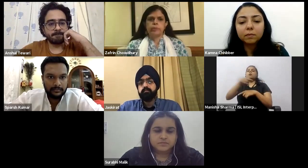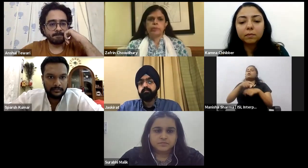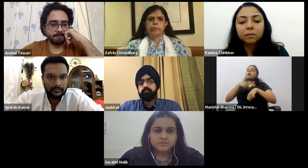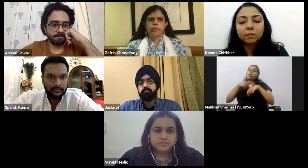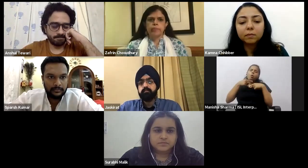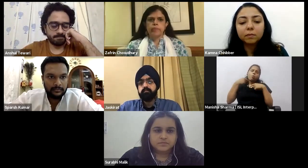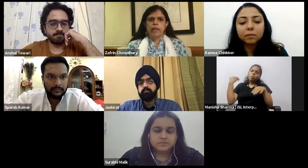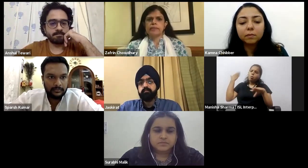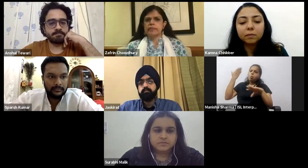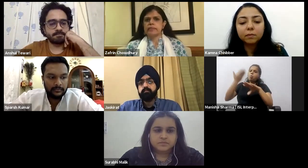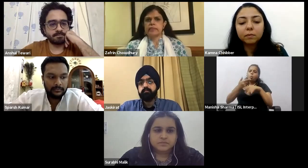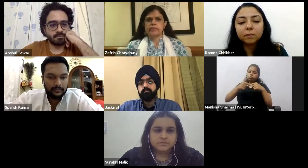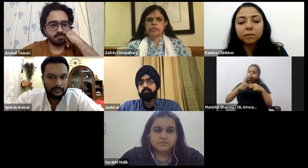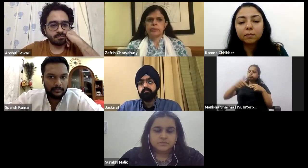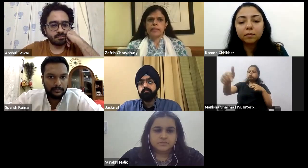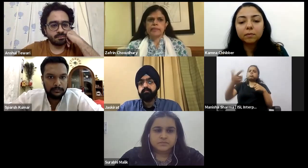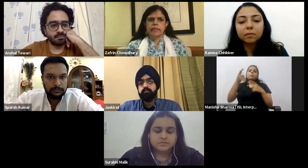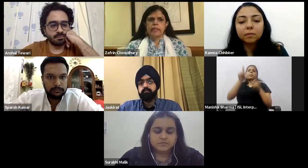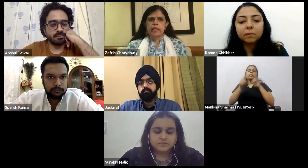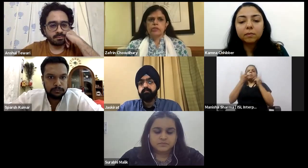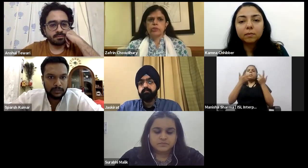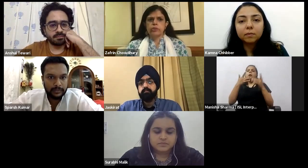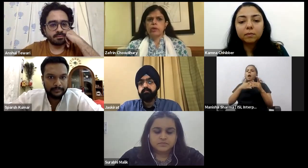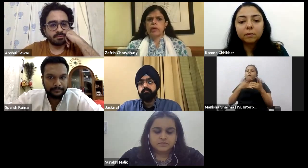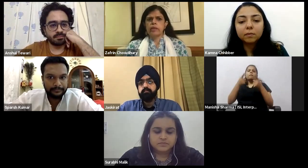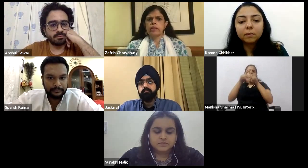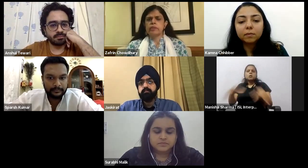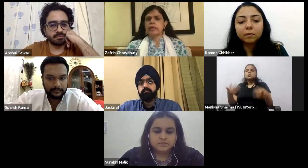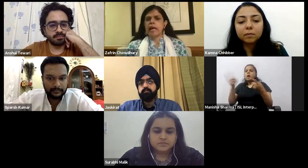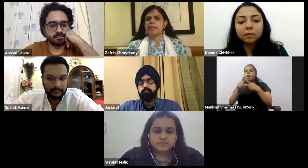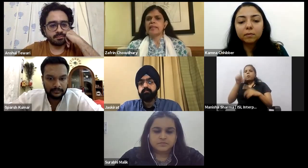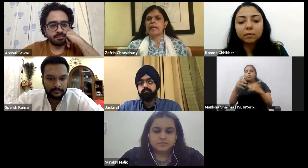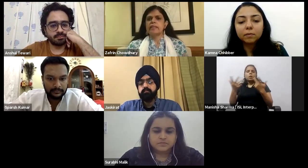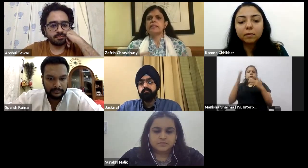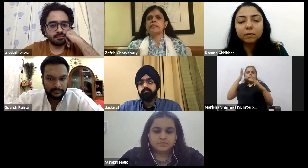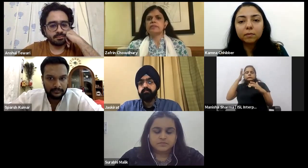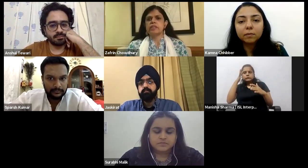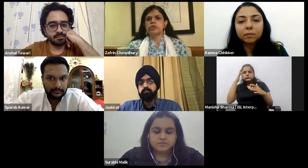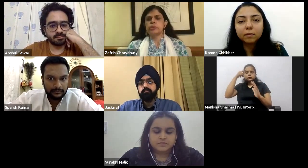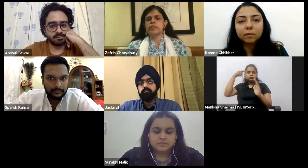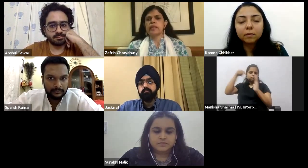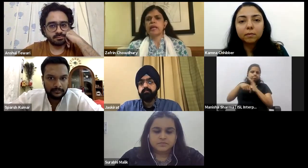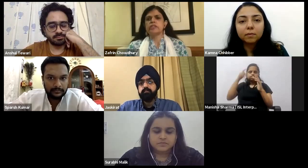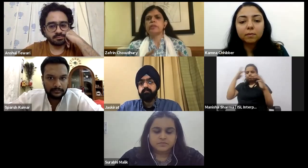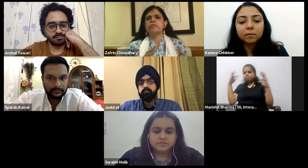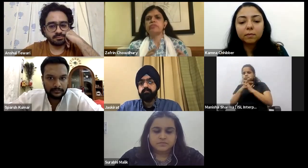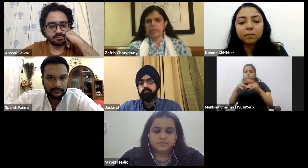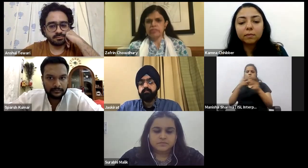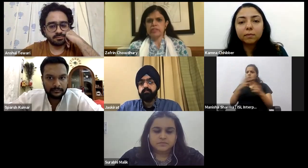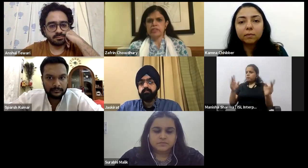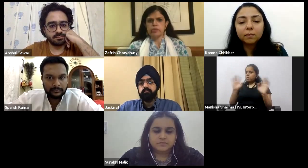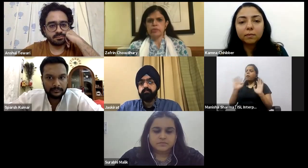long-term, disadvantage to people, uncertainties, distress. So, and then